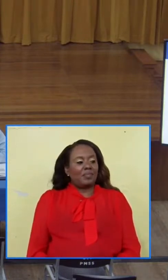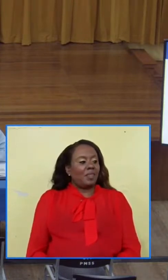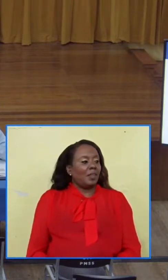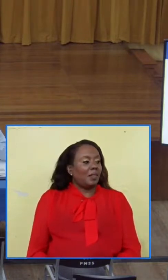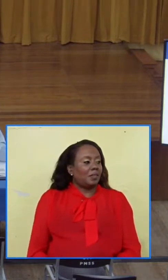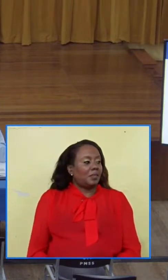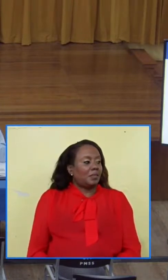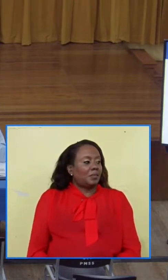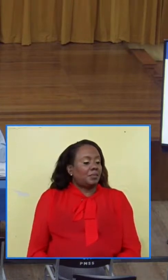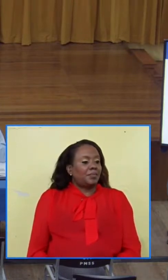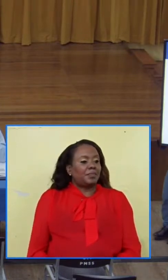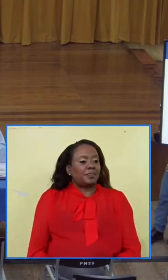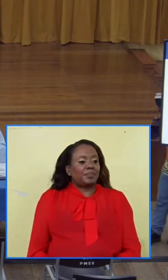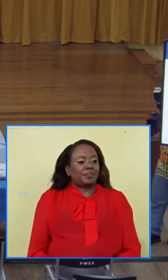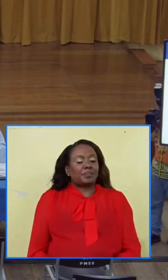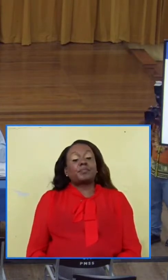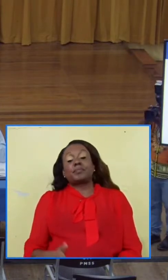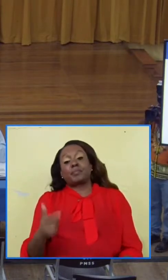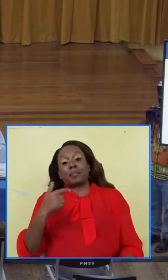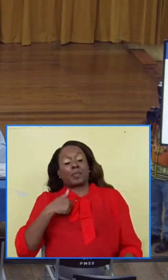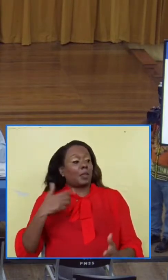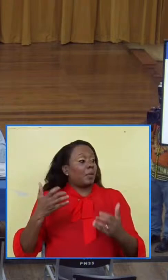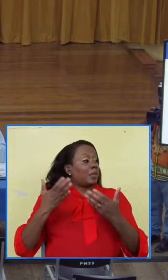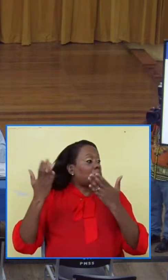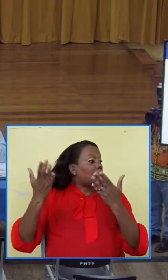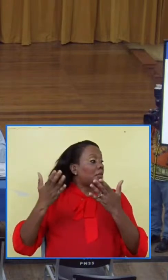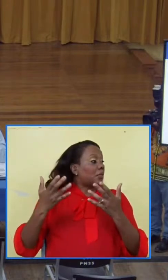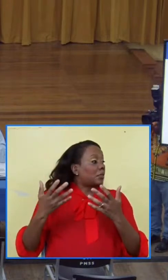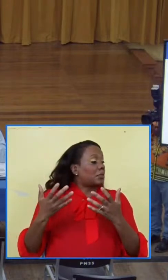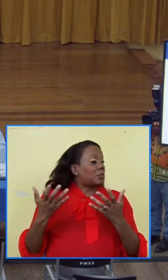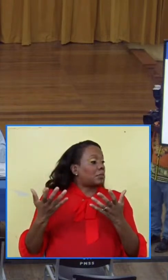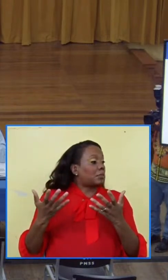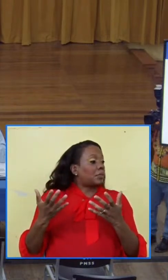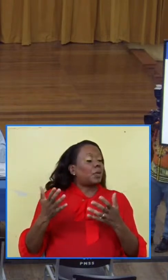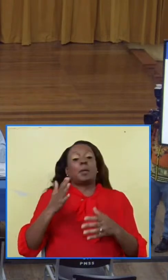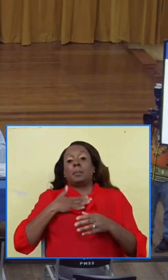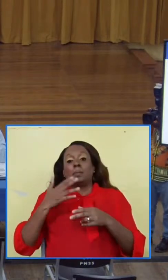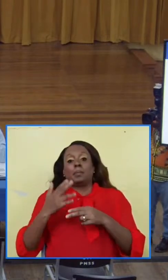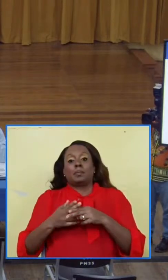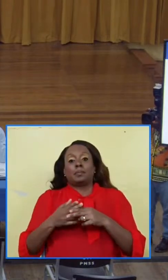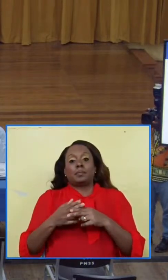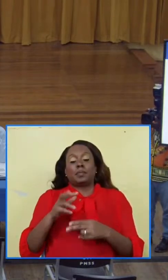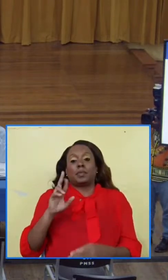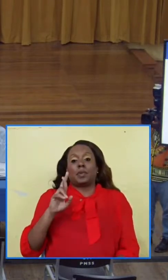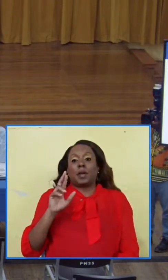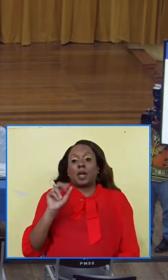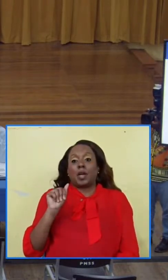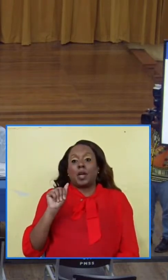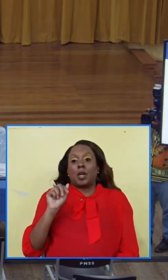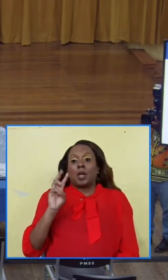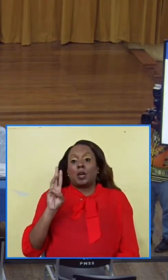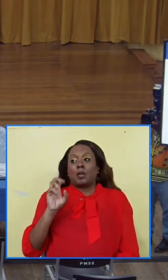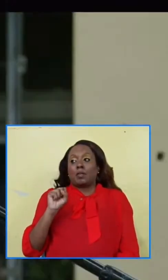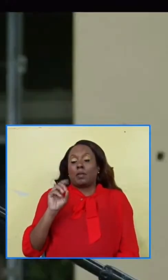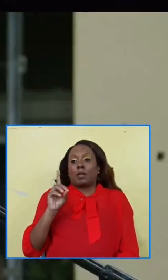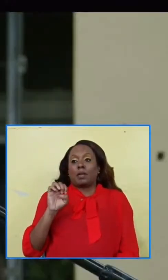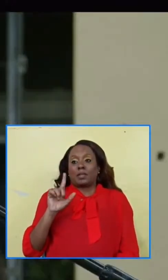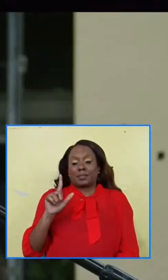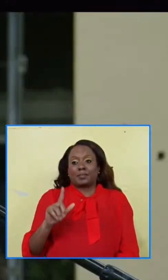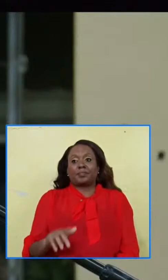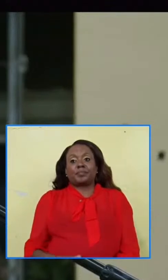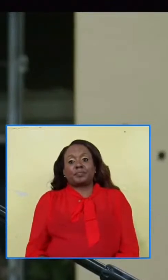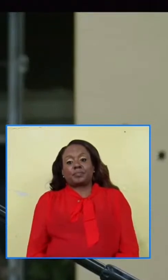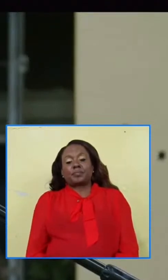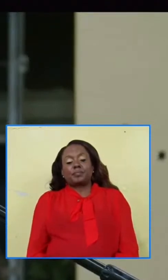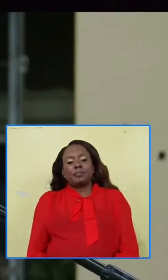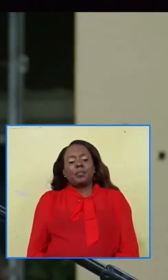I would like to suggest, right? Pardon? Oh, my name, Roysdale Katoy. Firstly, I would